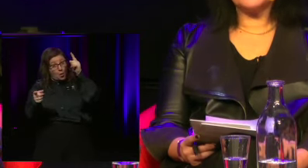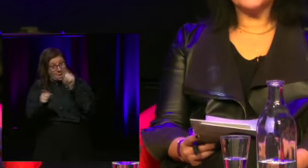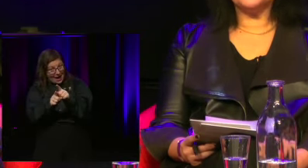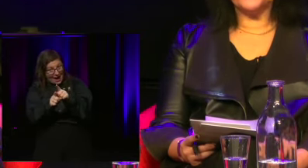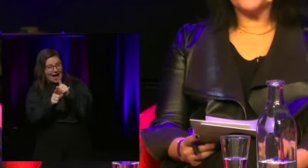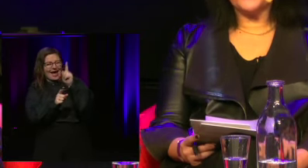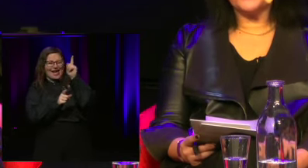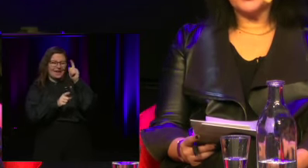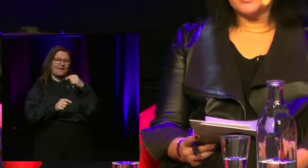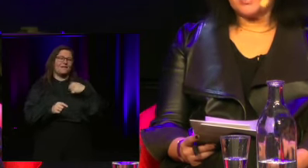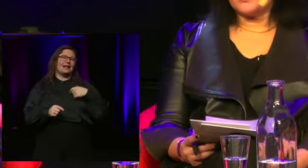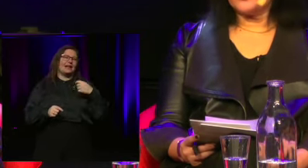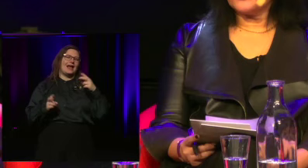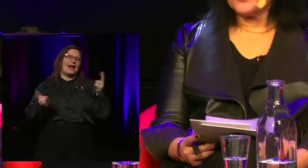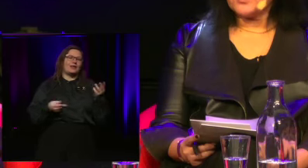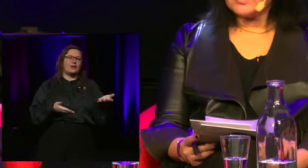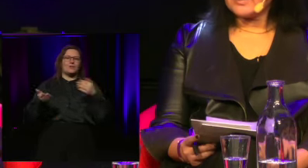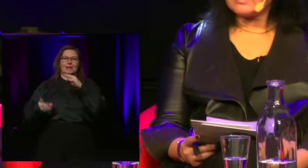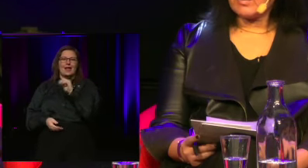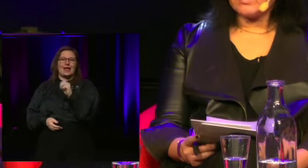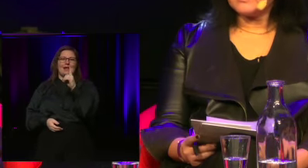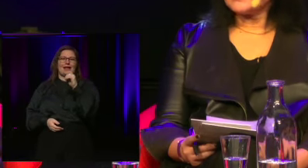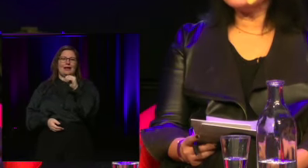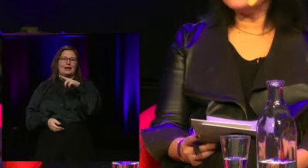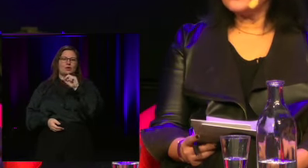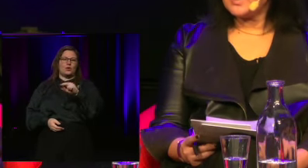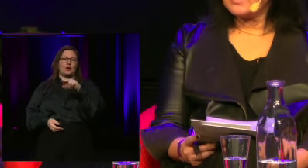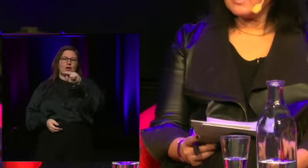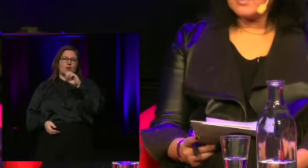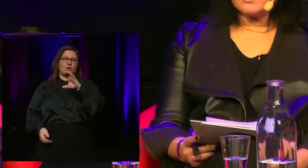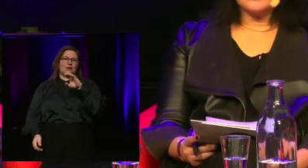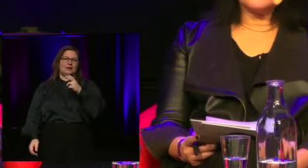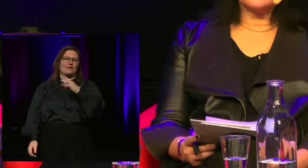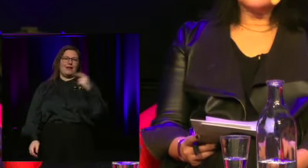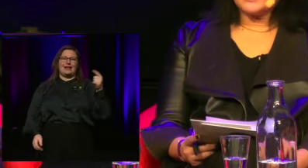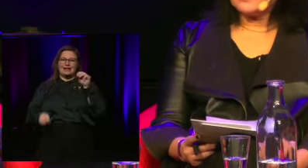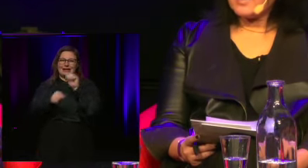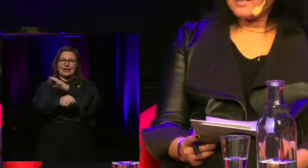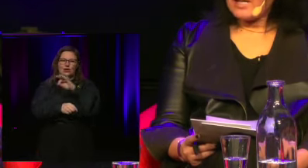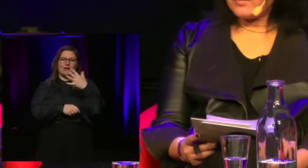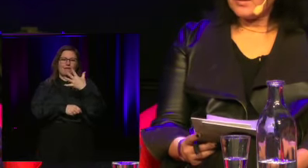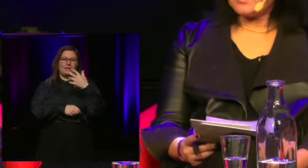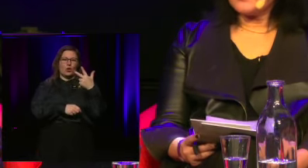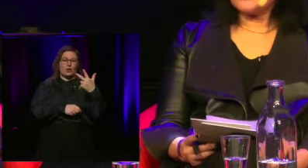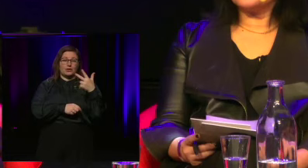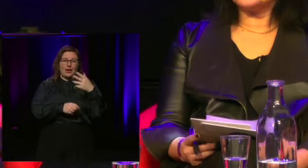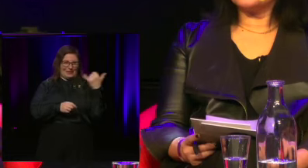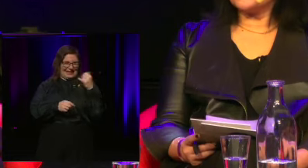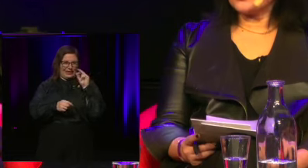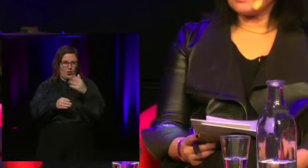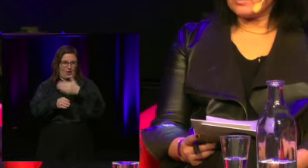point to Eleanor Roosevelt in 1958, 10 years after